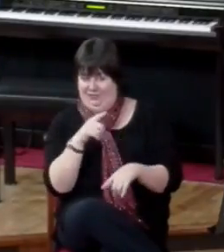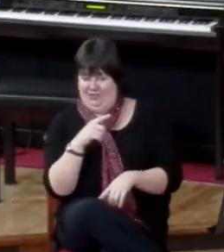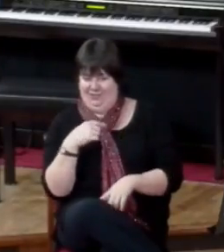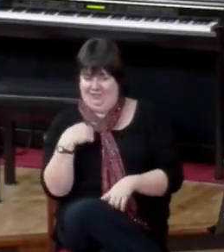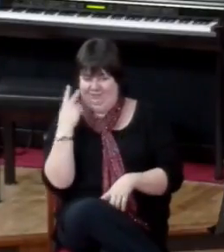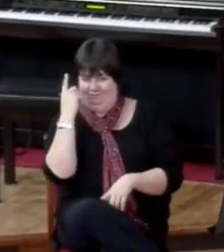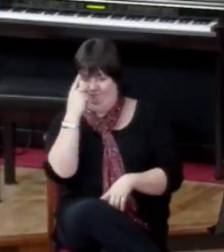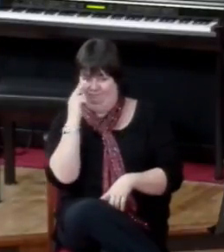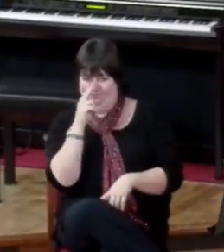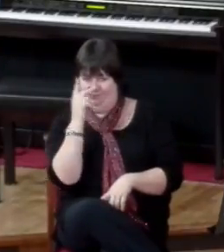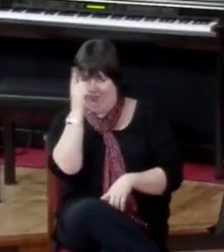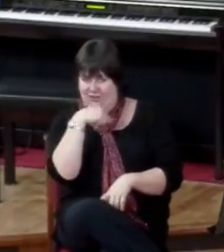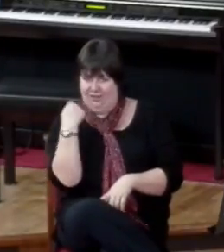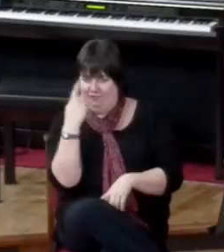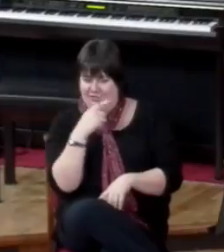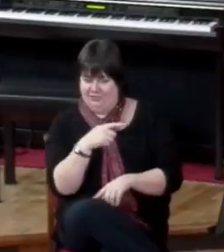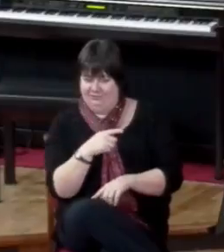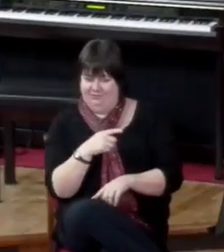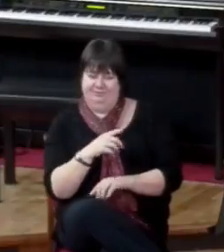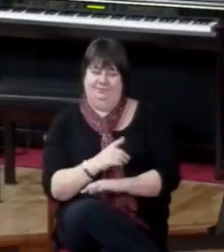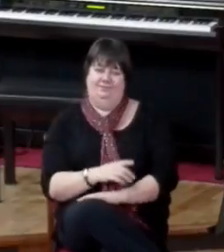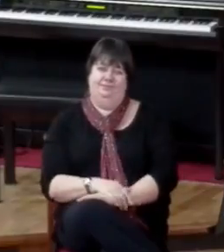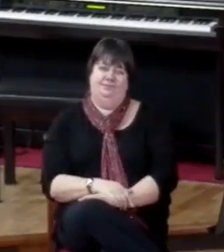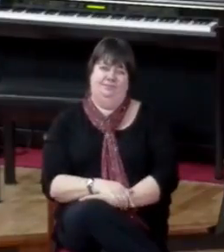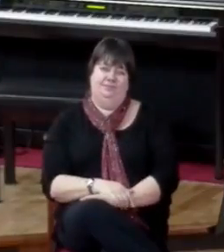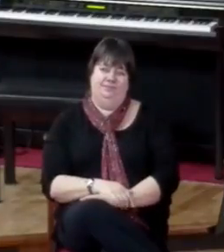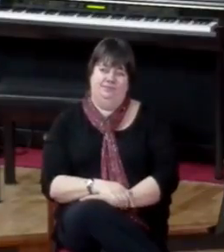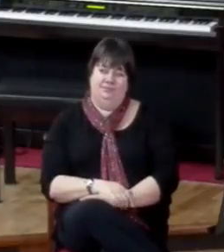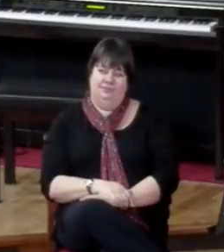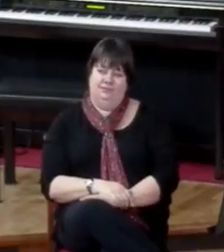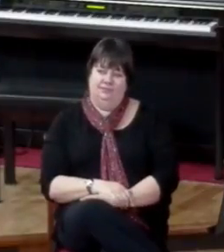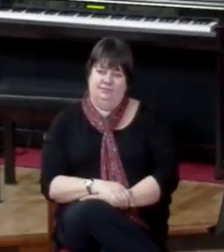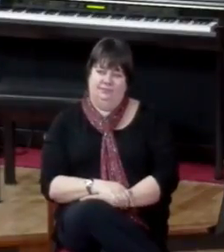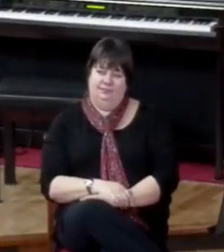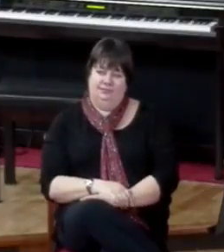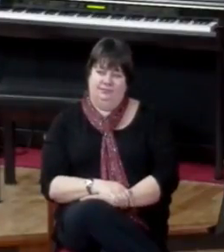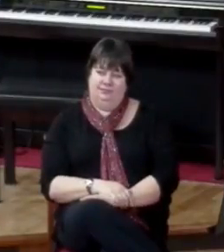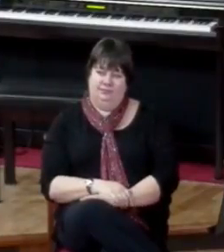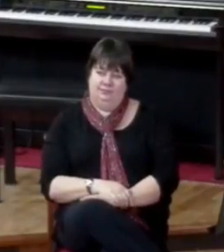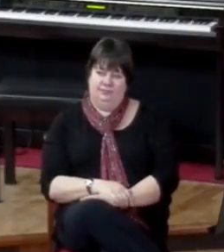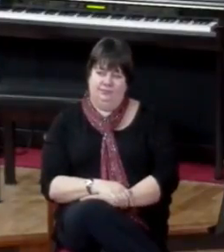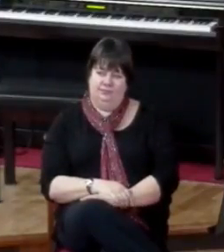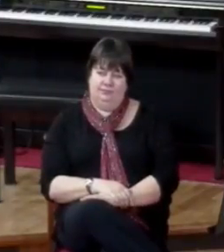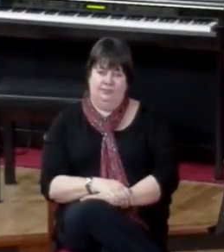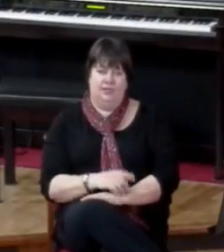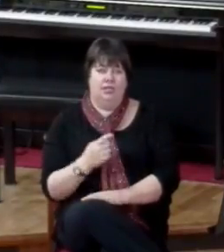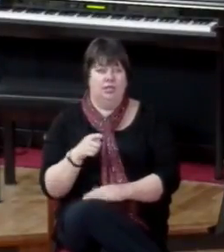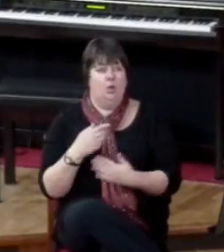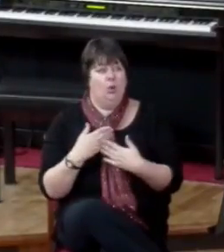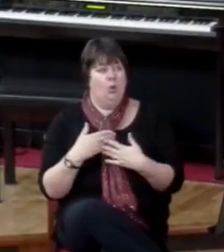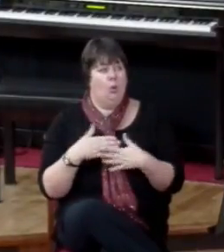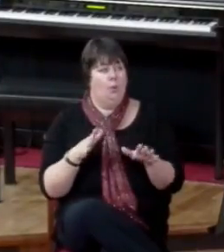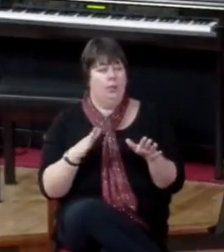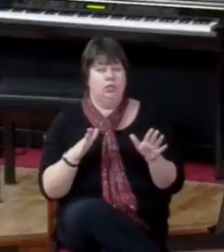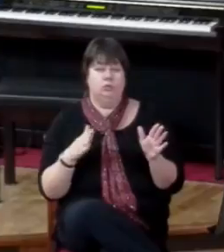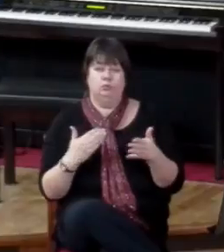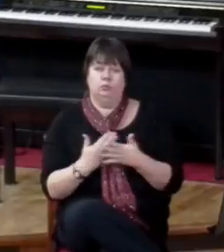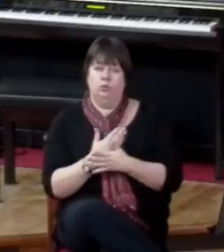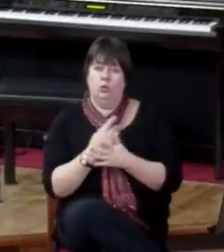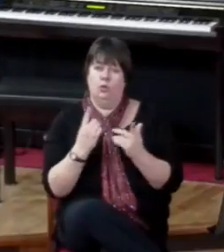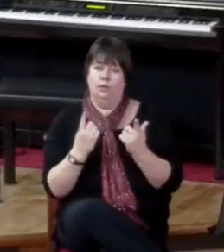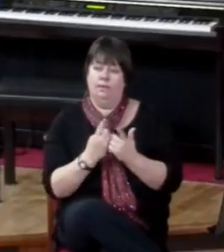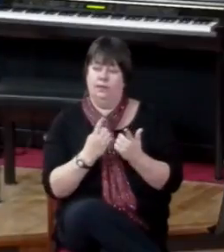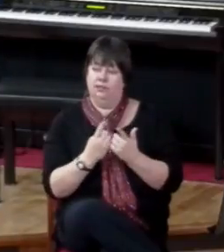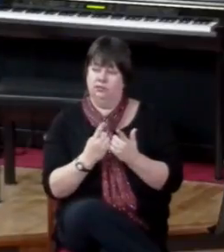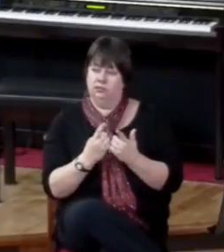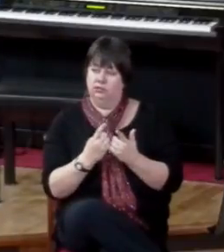And we did a few different things last week, and we'll be doing a few different things this week. So, open to new things,